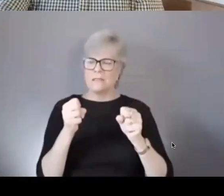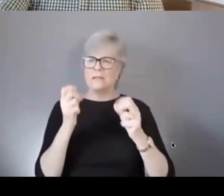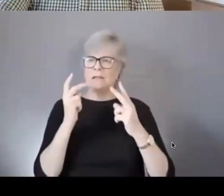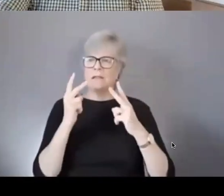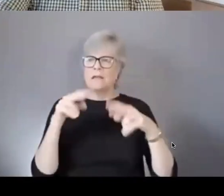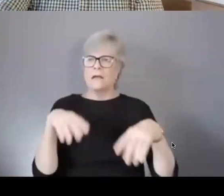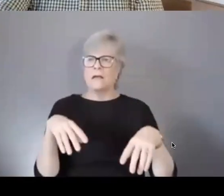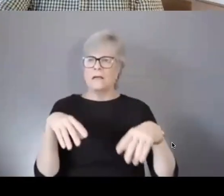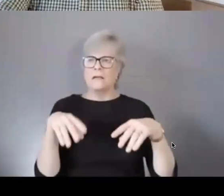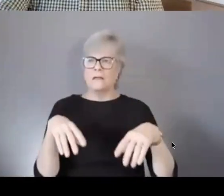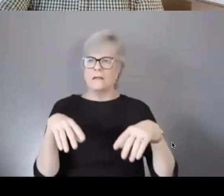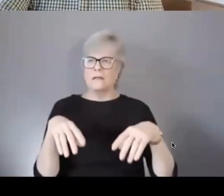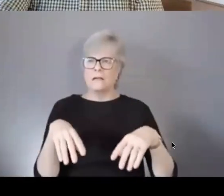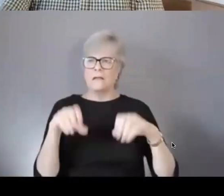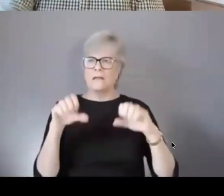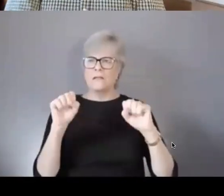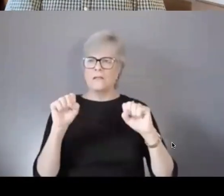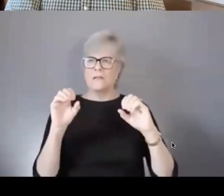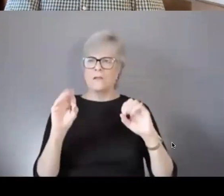them to soften.